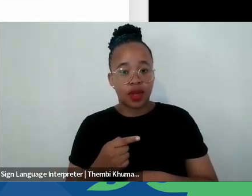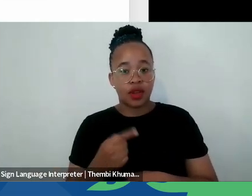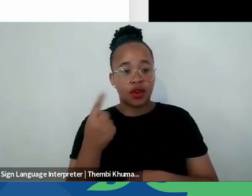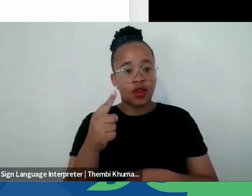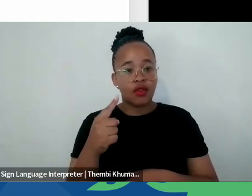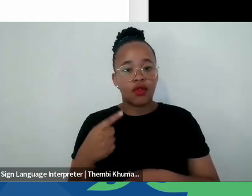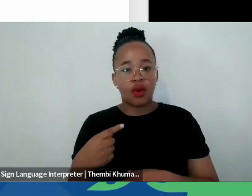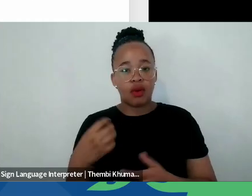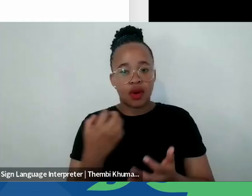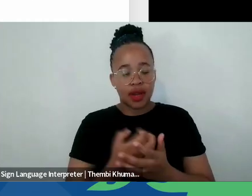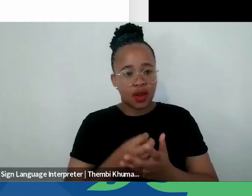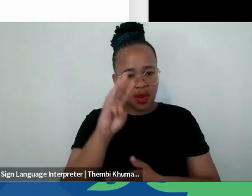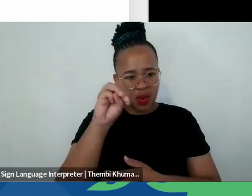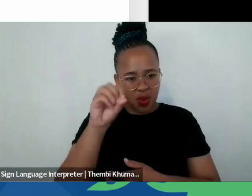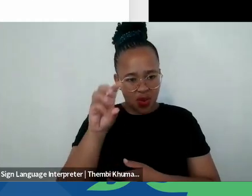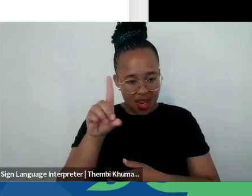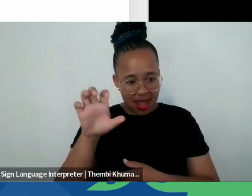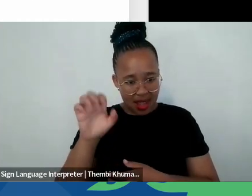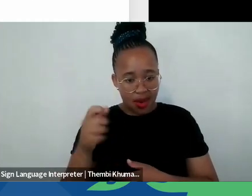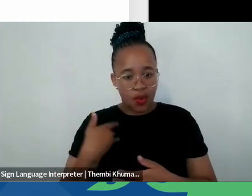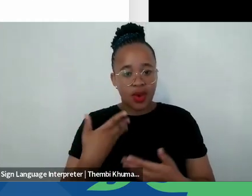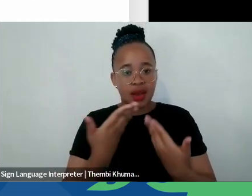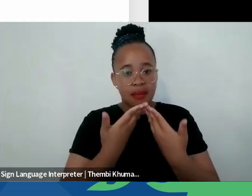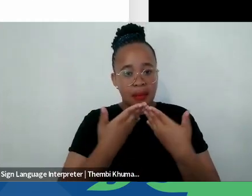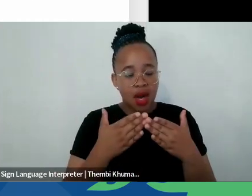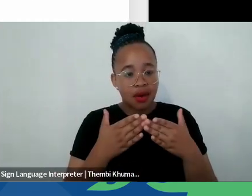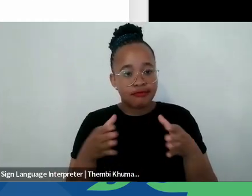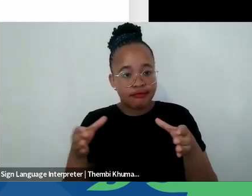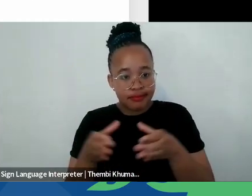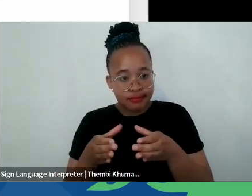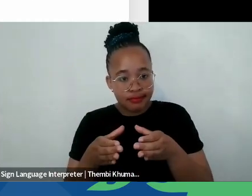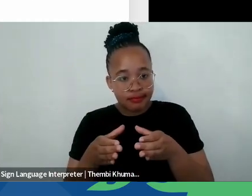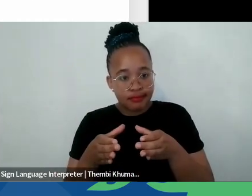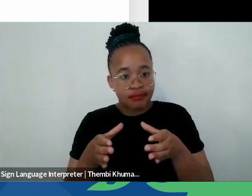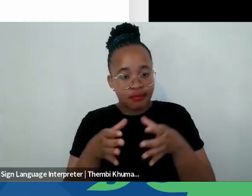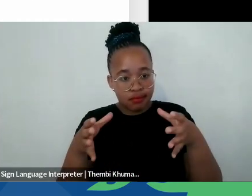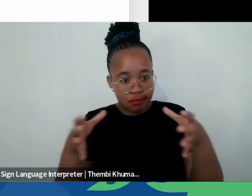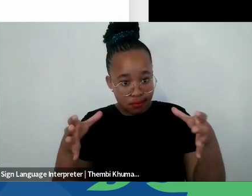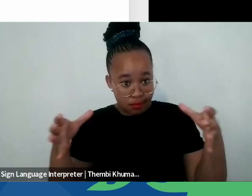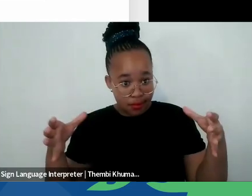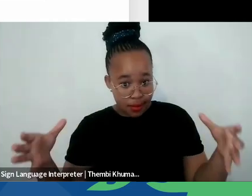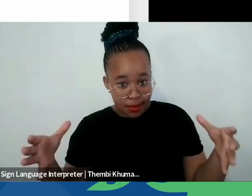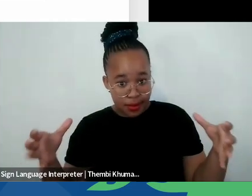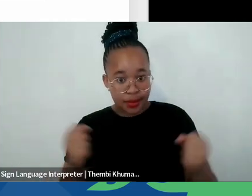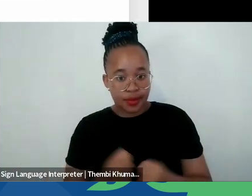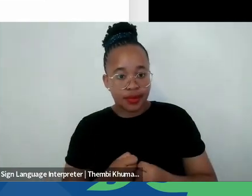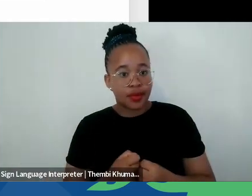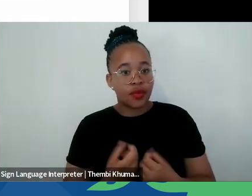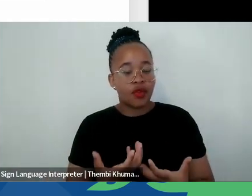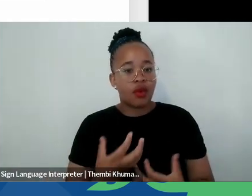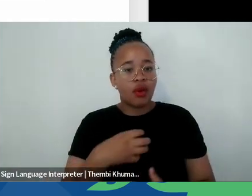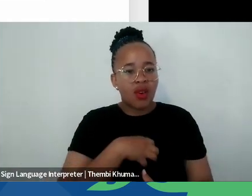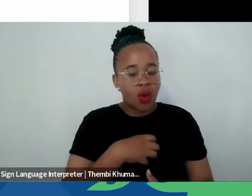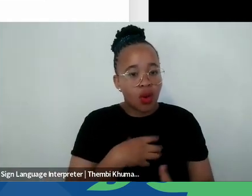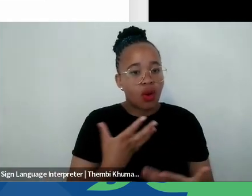socio-ecological model. So we started on a small level and worked bigger. On the individual level, we worked